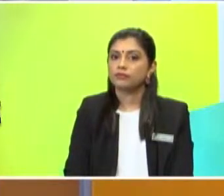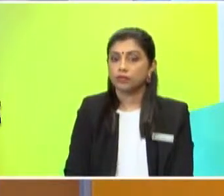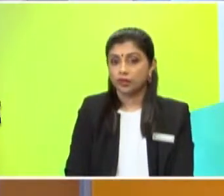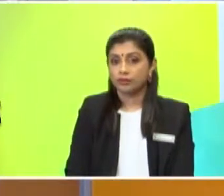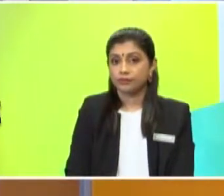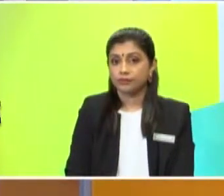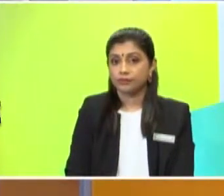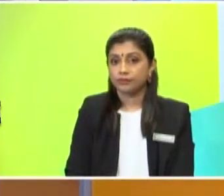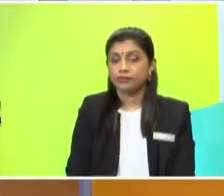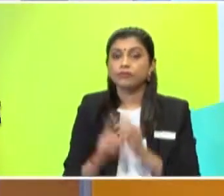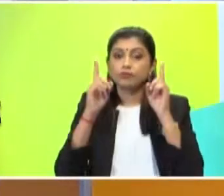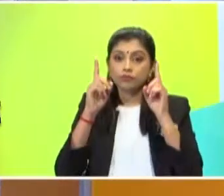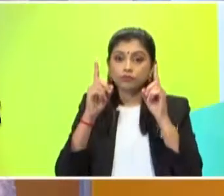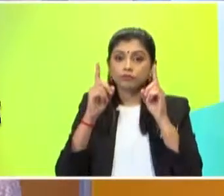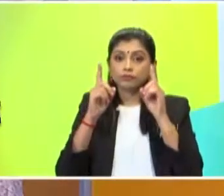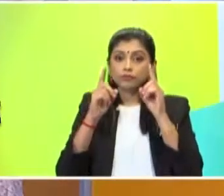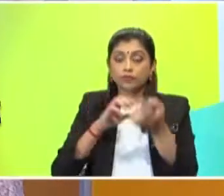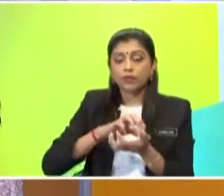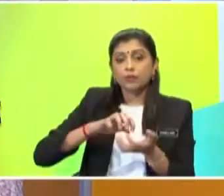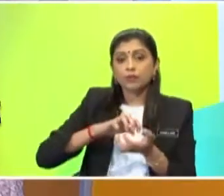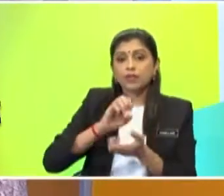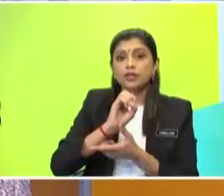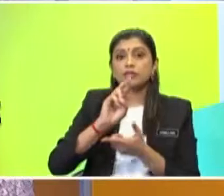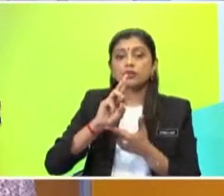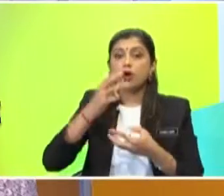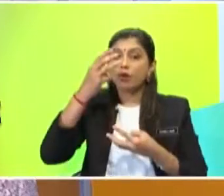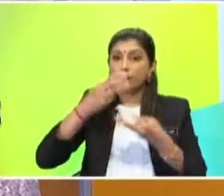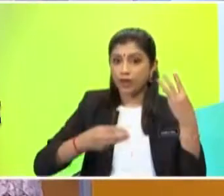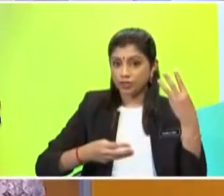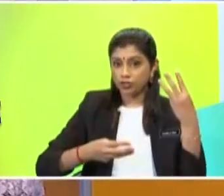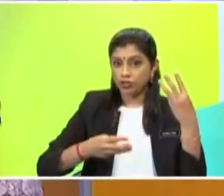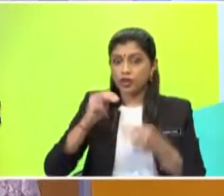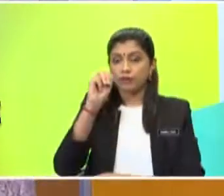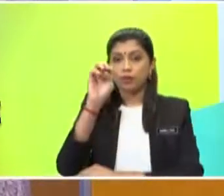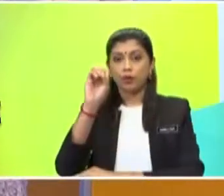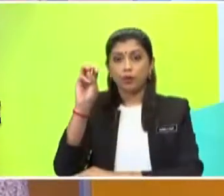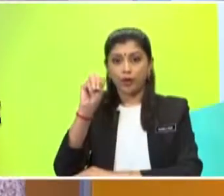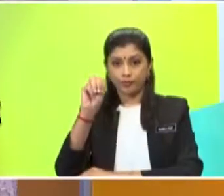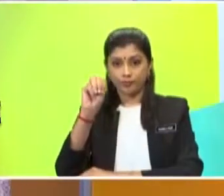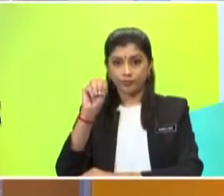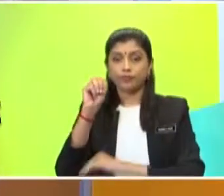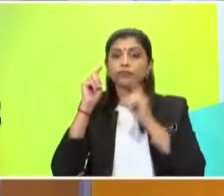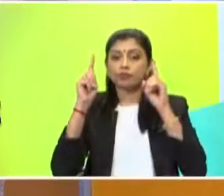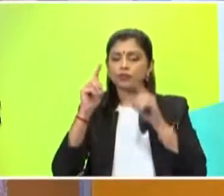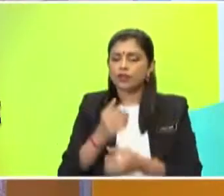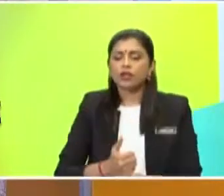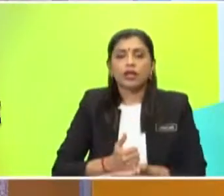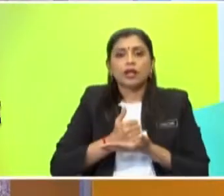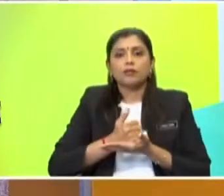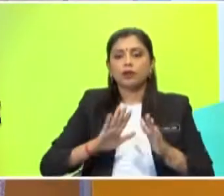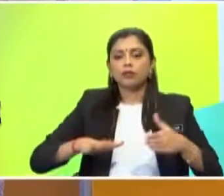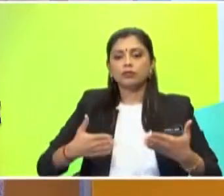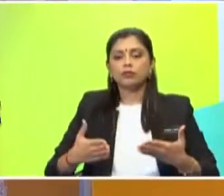match. Oh, yes. Because this will be the idea generator that helps so many pupils out there on how to generate their